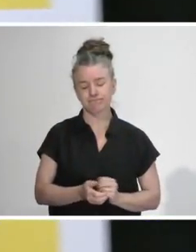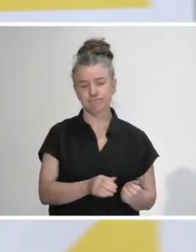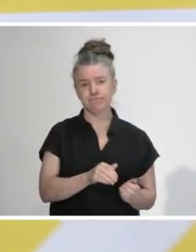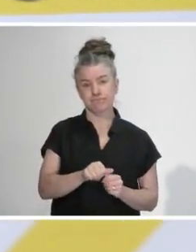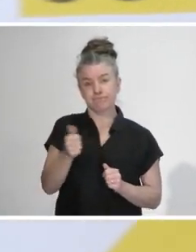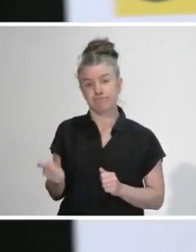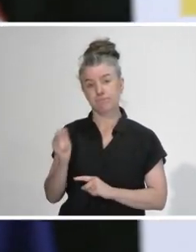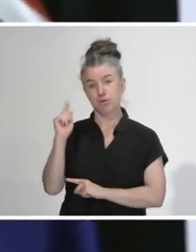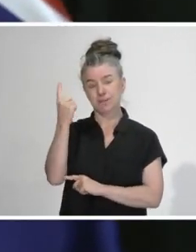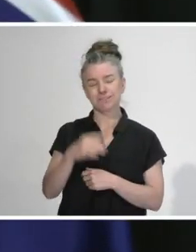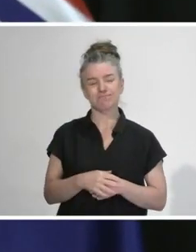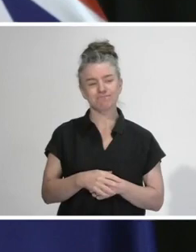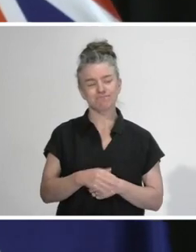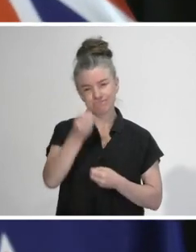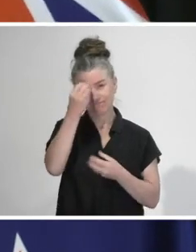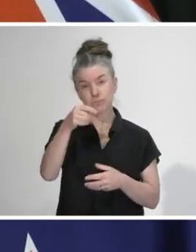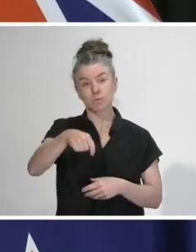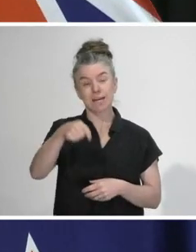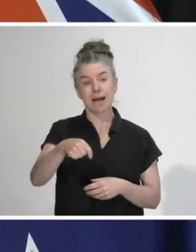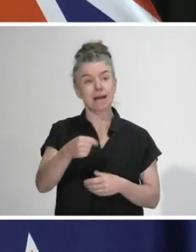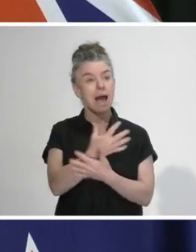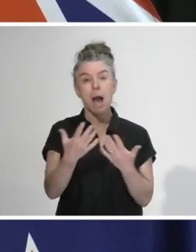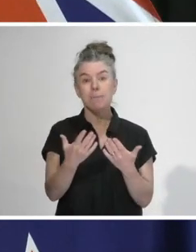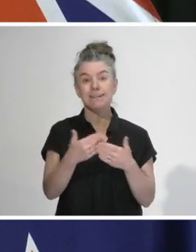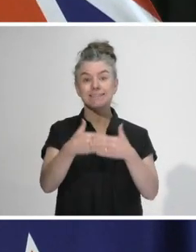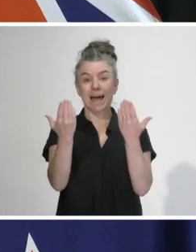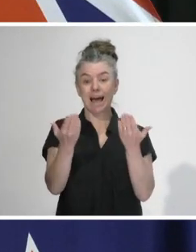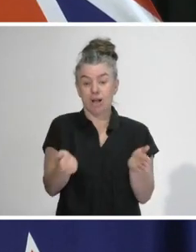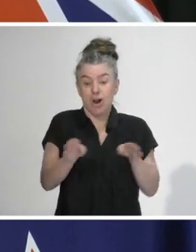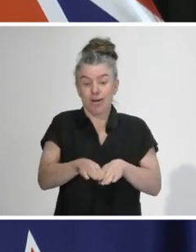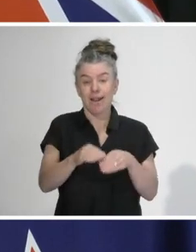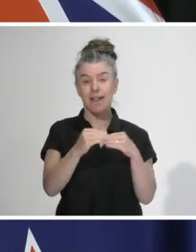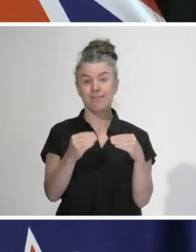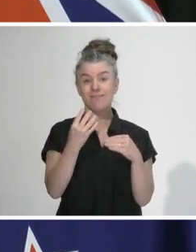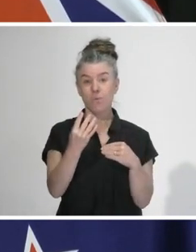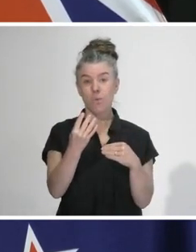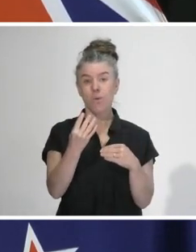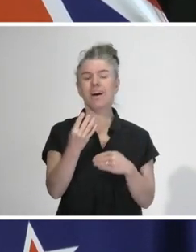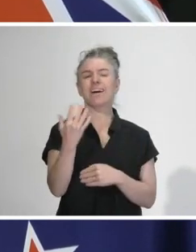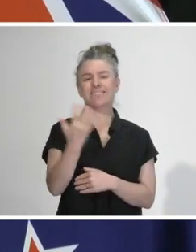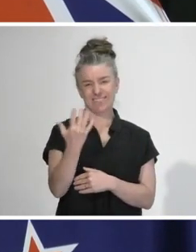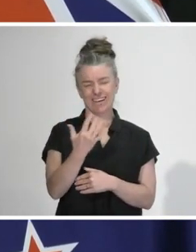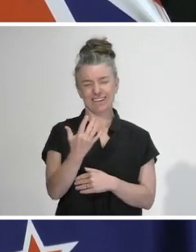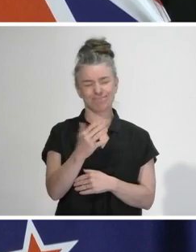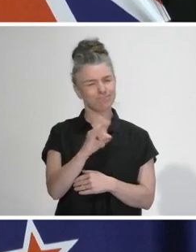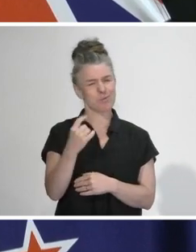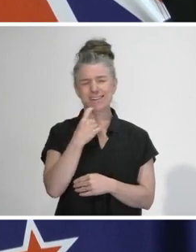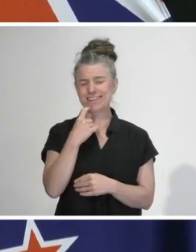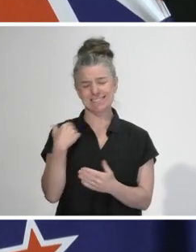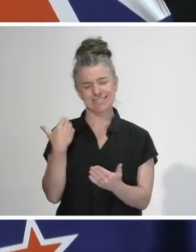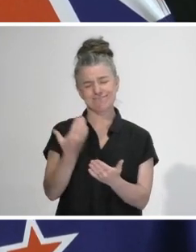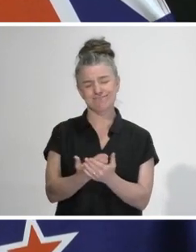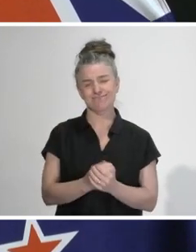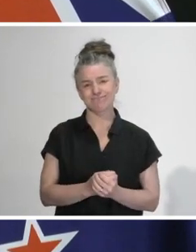Today is day 15 of Alert Level 4 lockdown, and at this rough halfway mark, I have no hesitation saying that